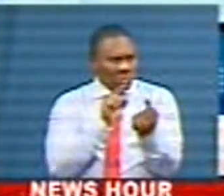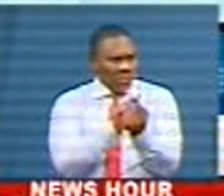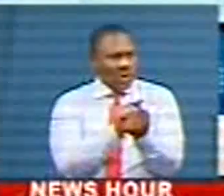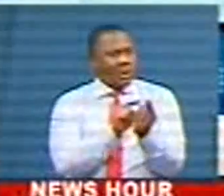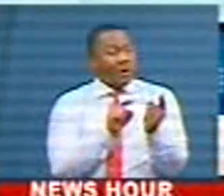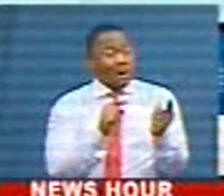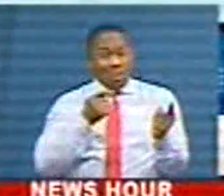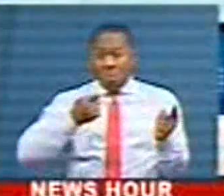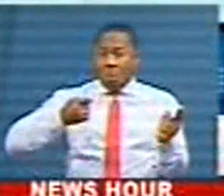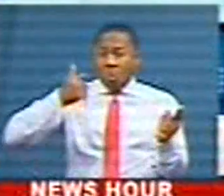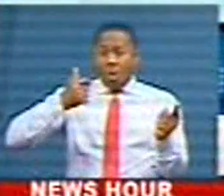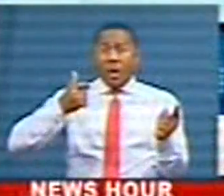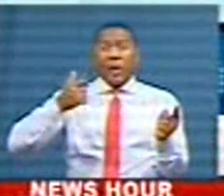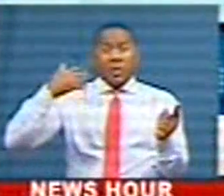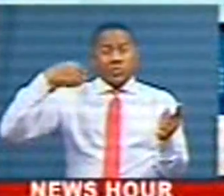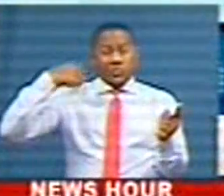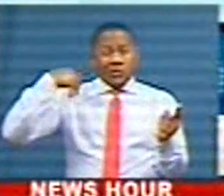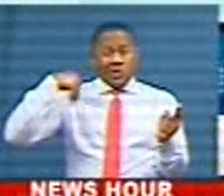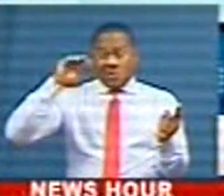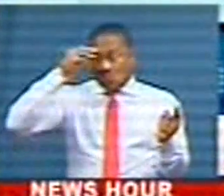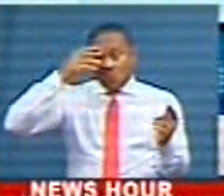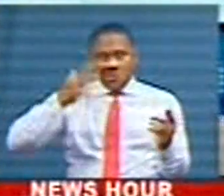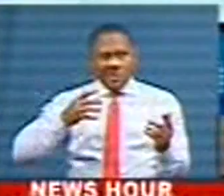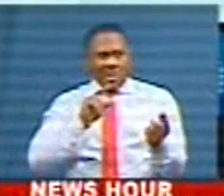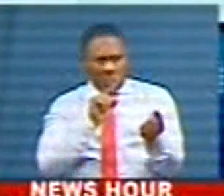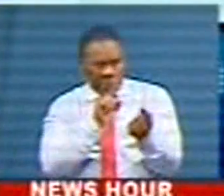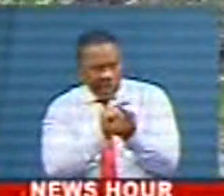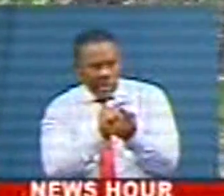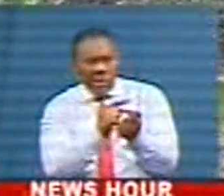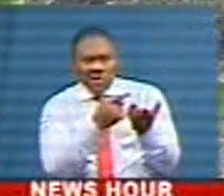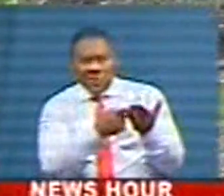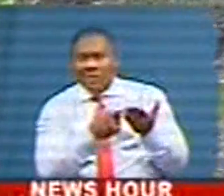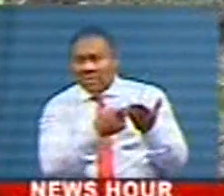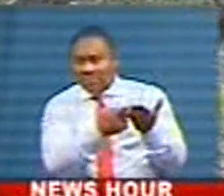the traditional leadership of Akyem Awisa.